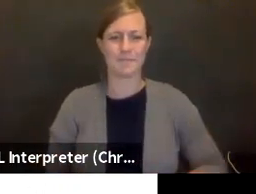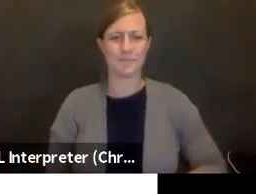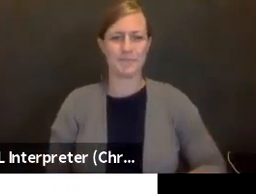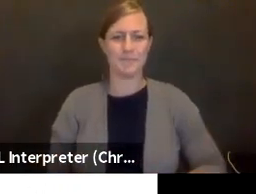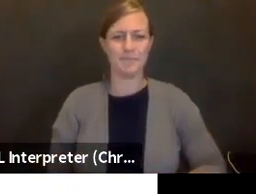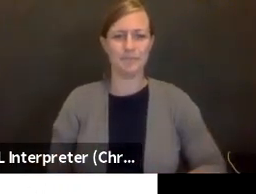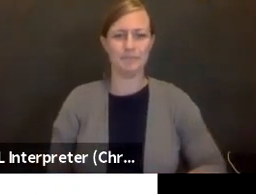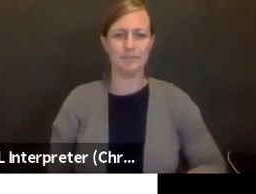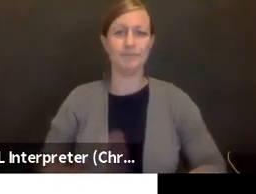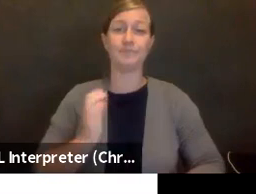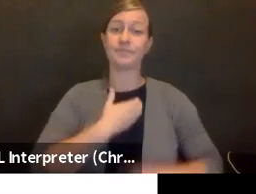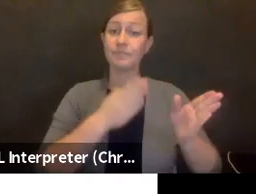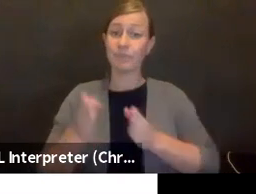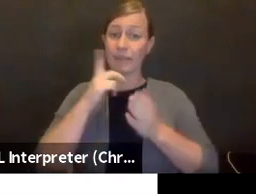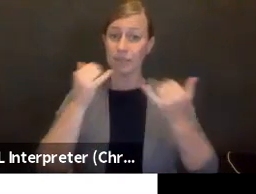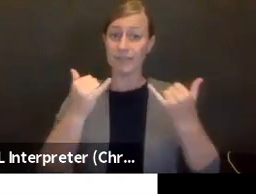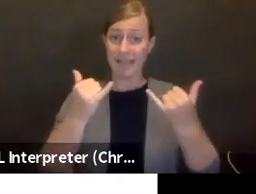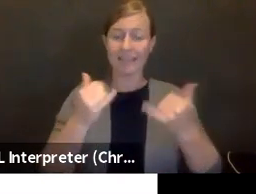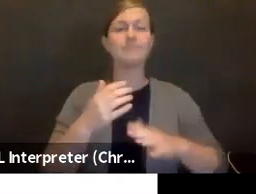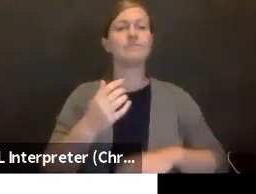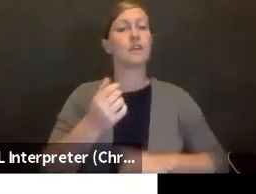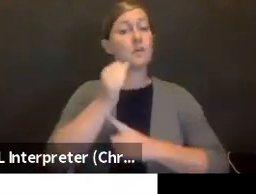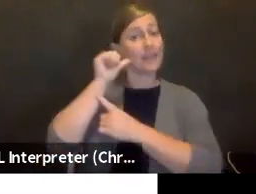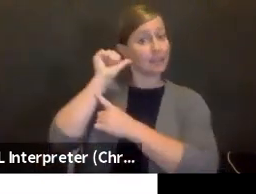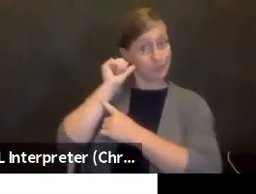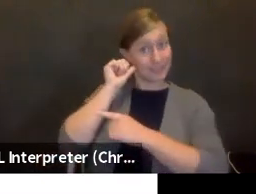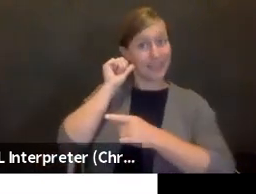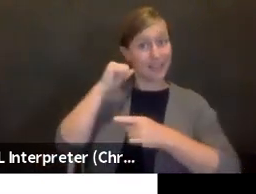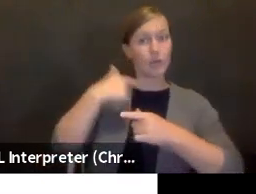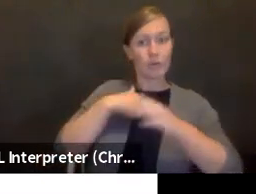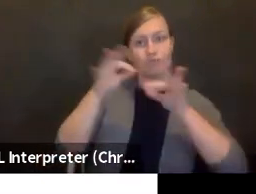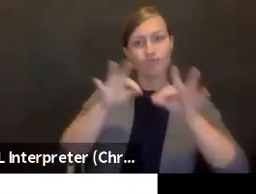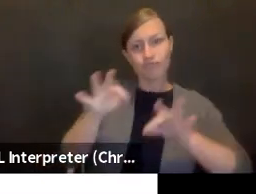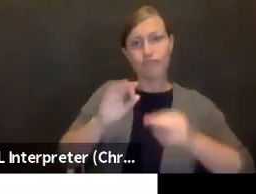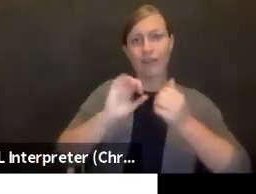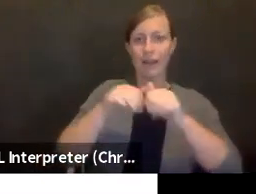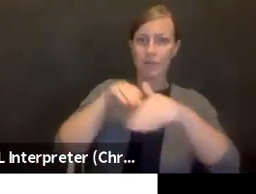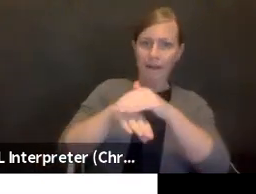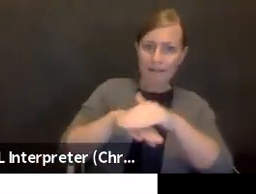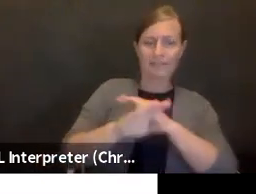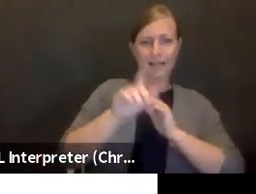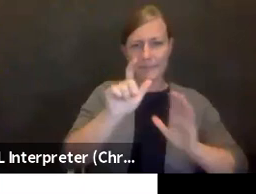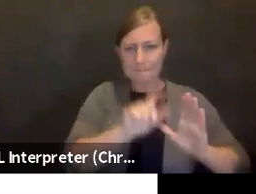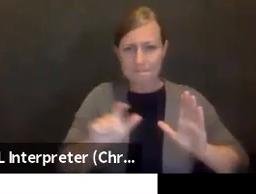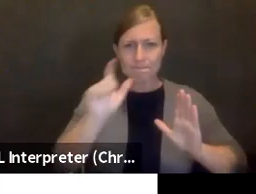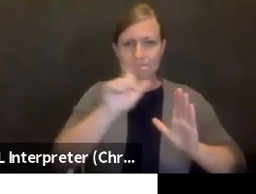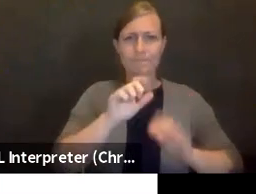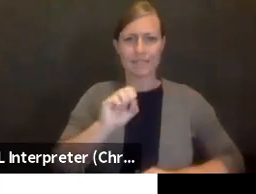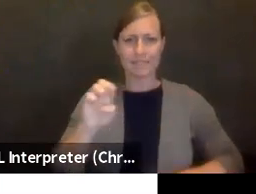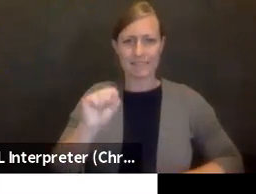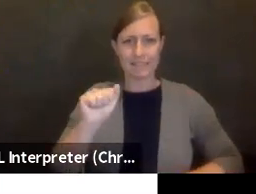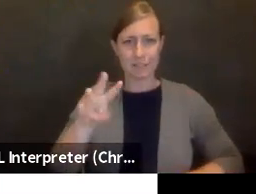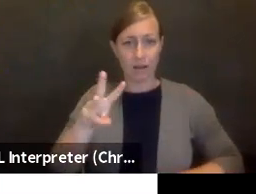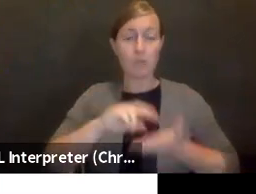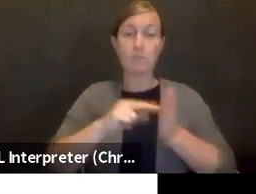The outline for today. Yesterday, we went through really on how to access and navigate Seesaw, which meant how to